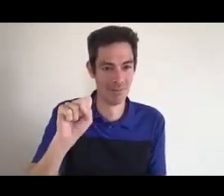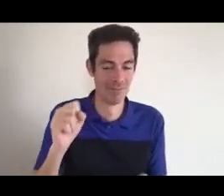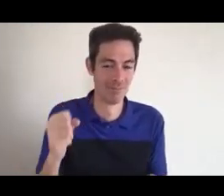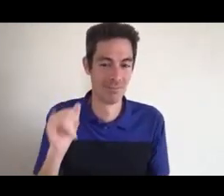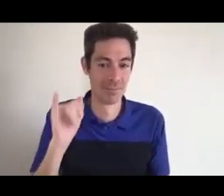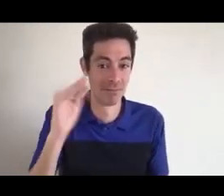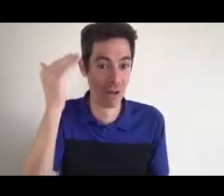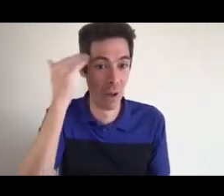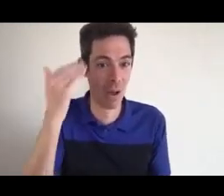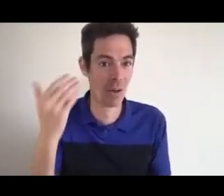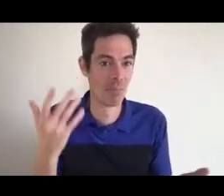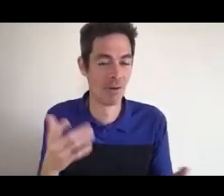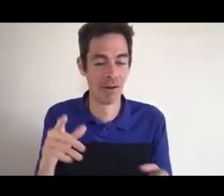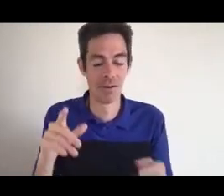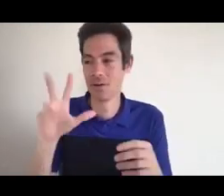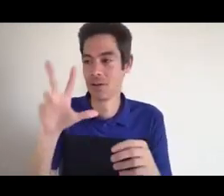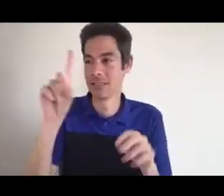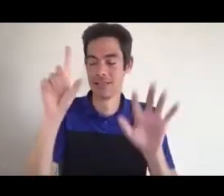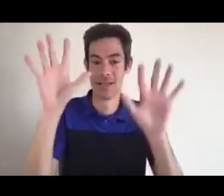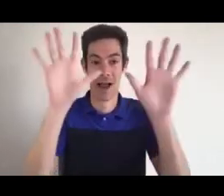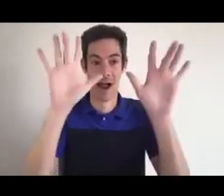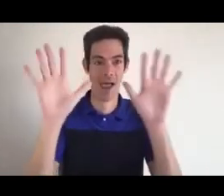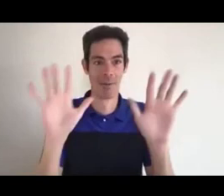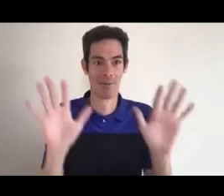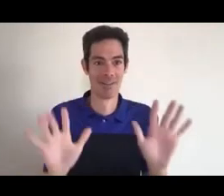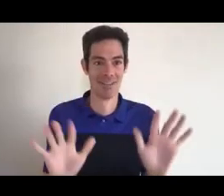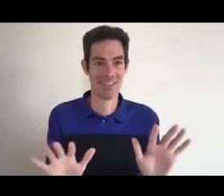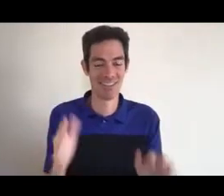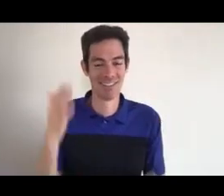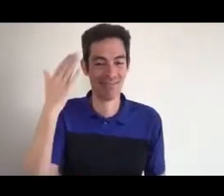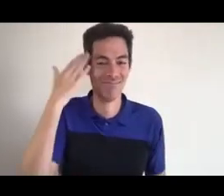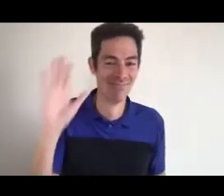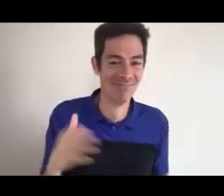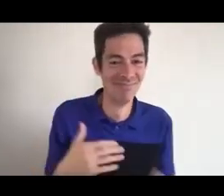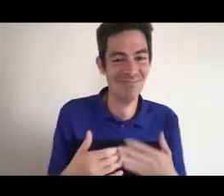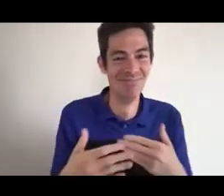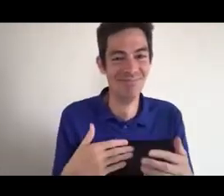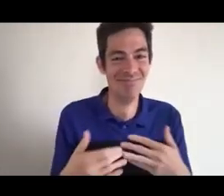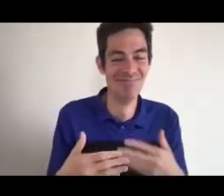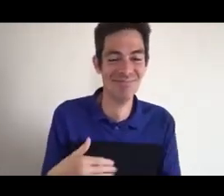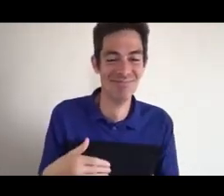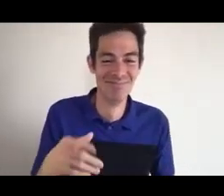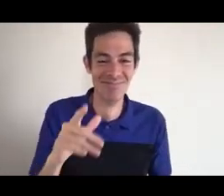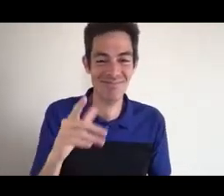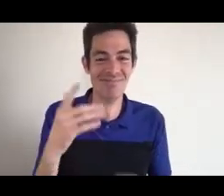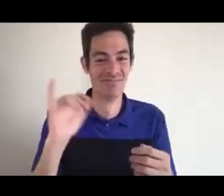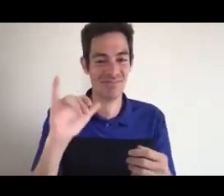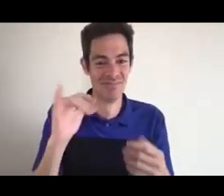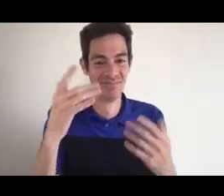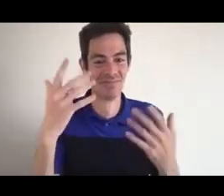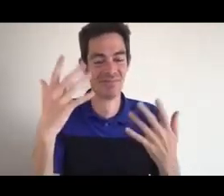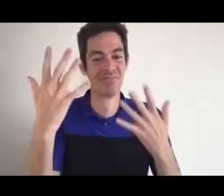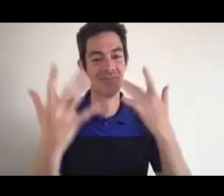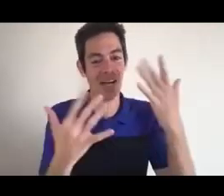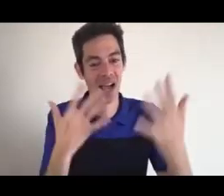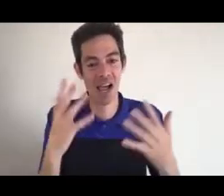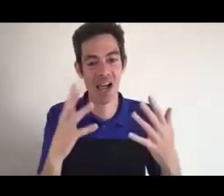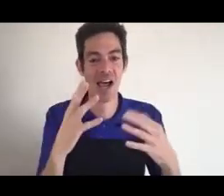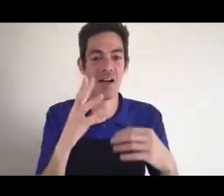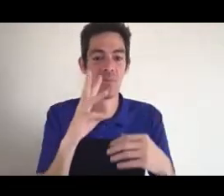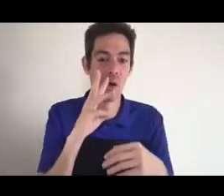So the sign for elements is unknown, but I use, kind of like